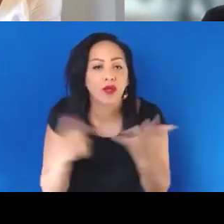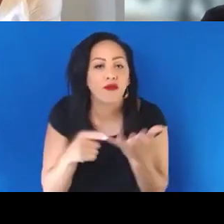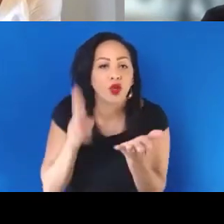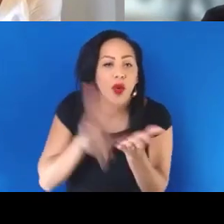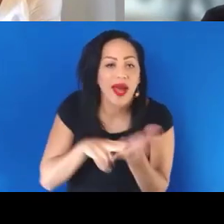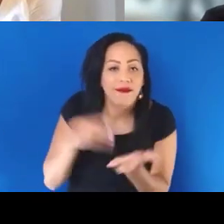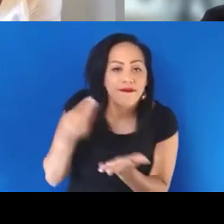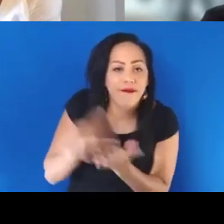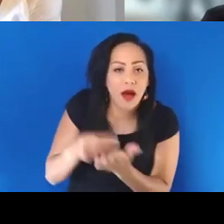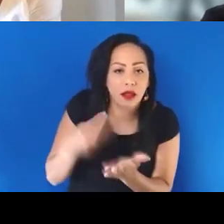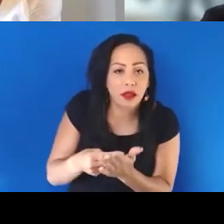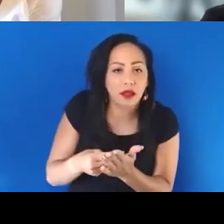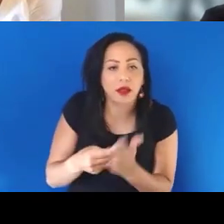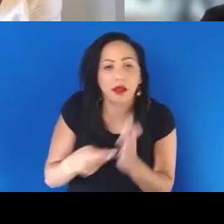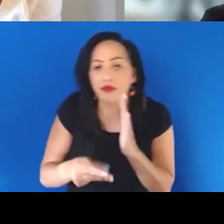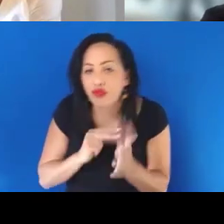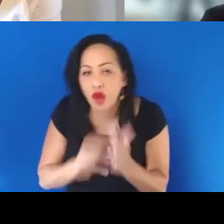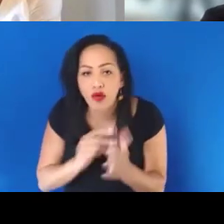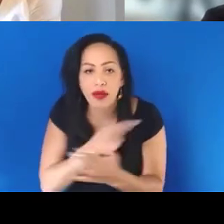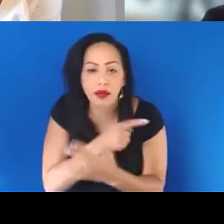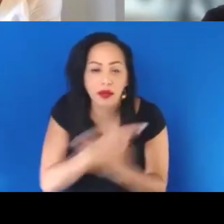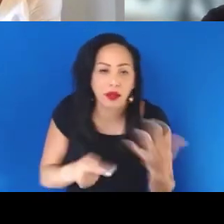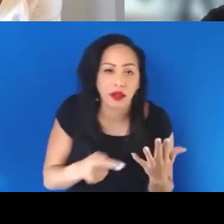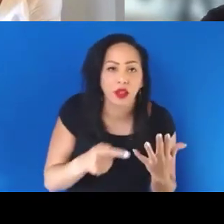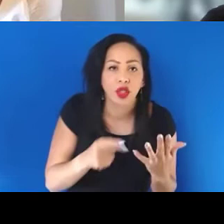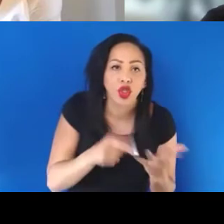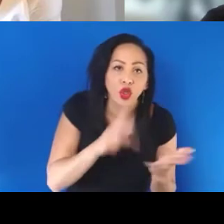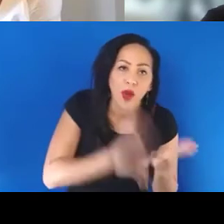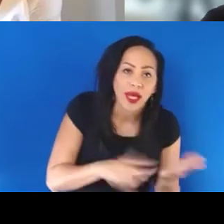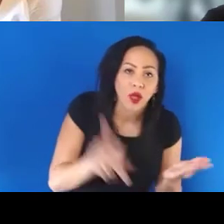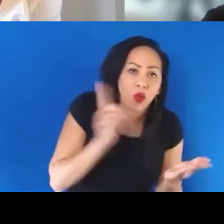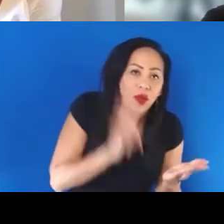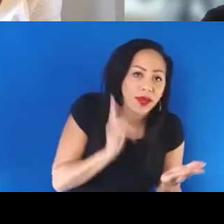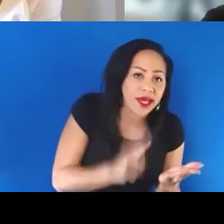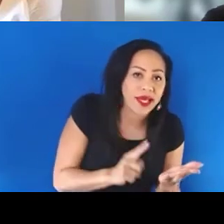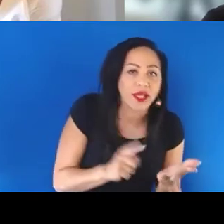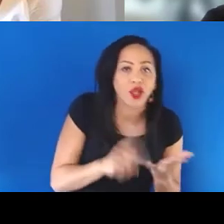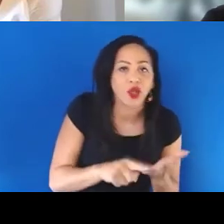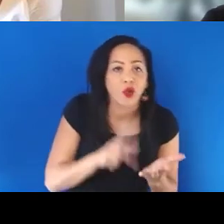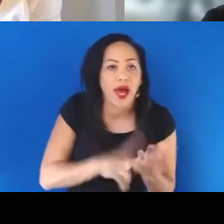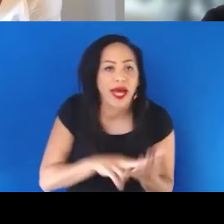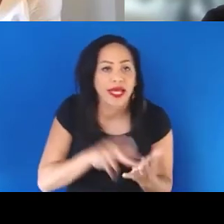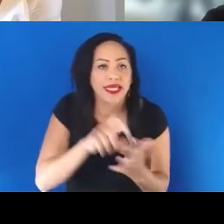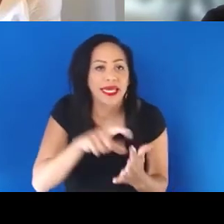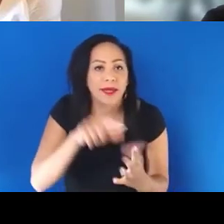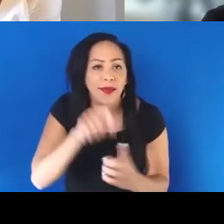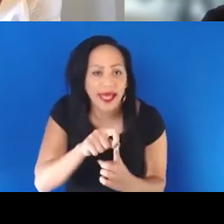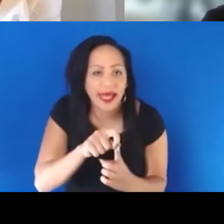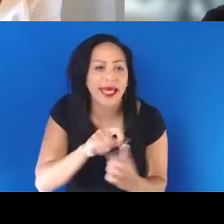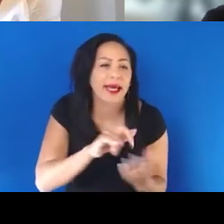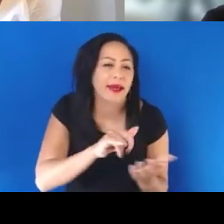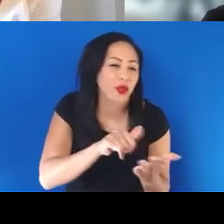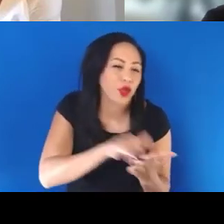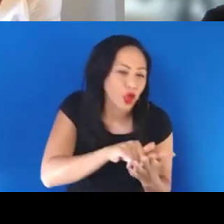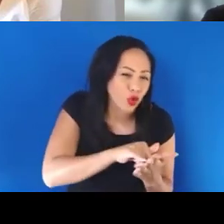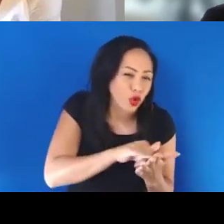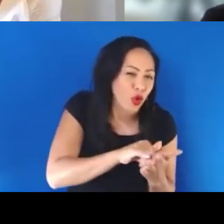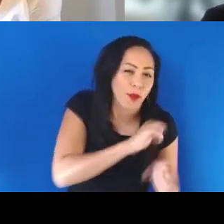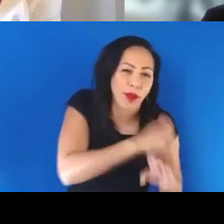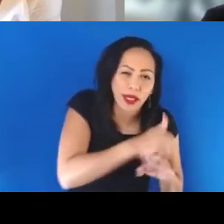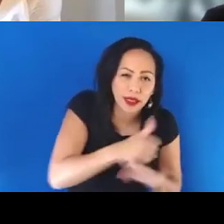that includes UN Women, UNDP, I just refer to the New York-based ones. So UN Women,